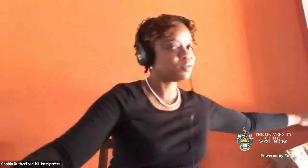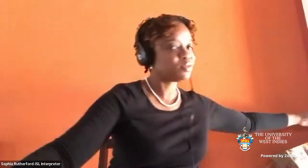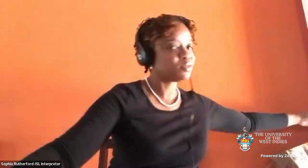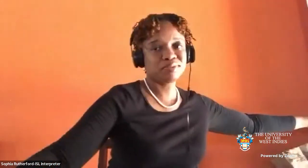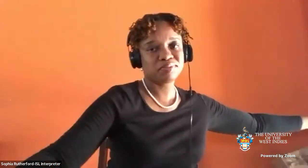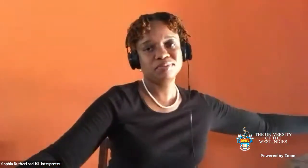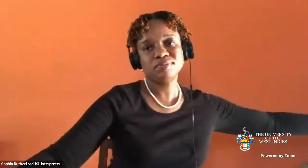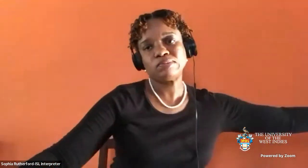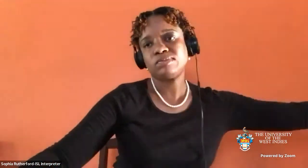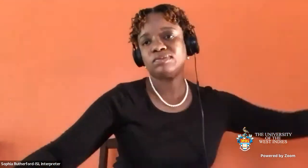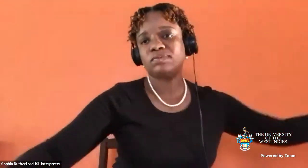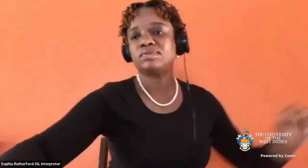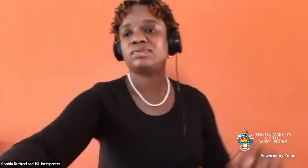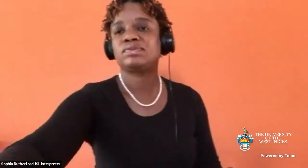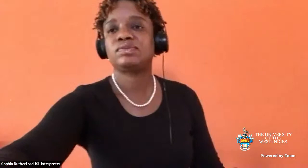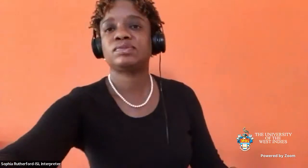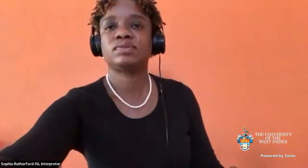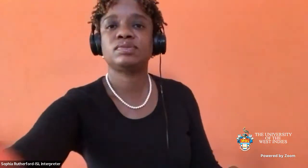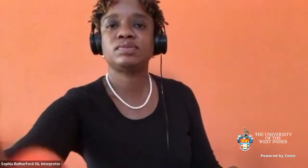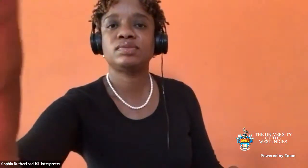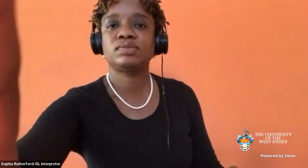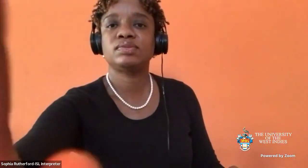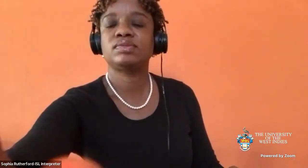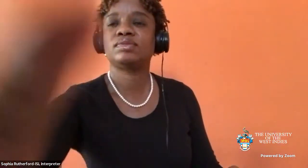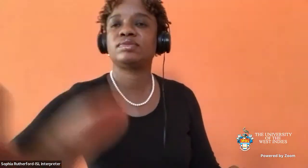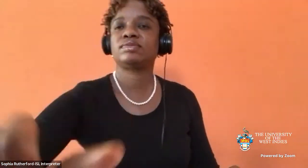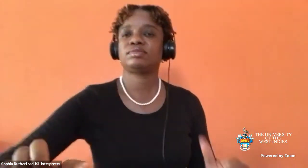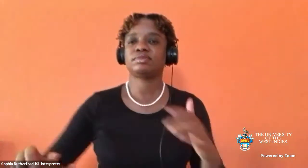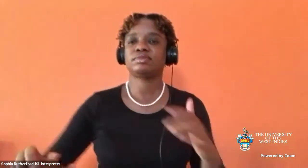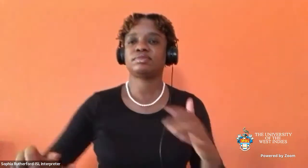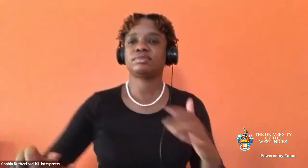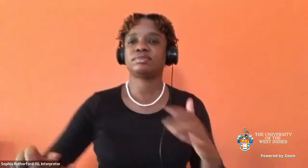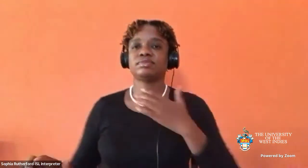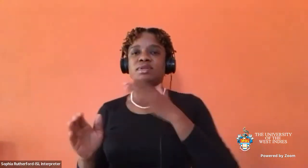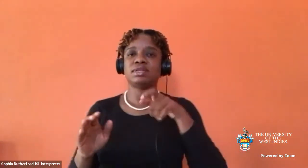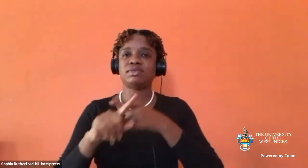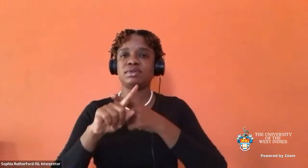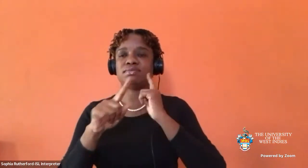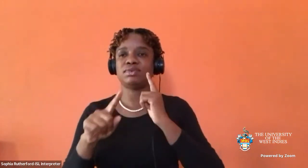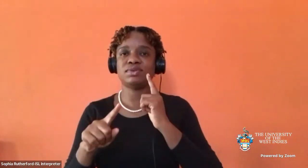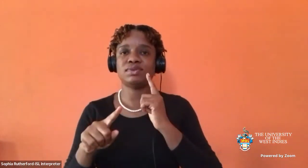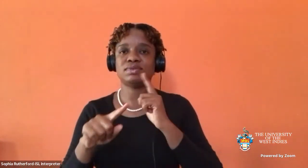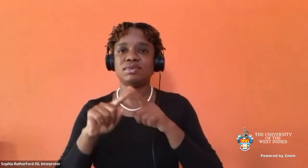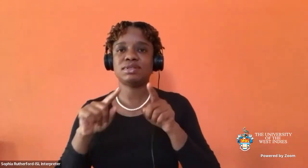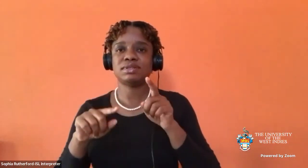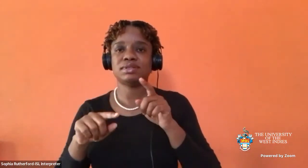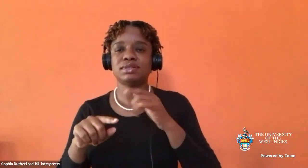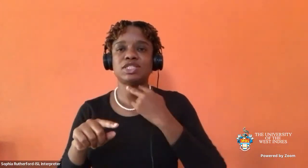She will need administrative support to unmute her.